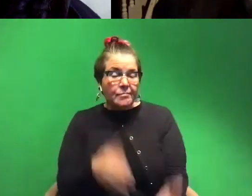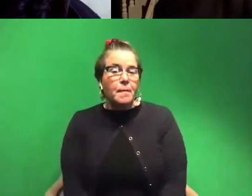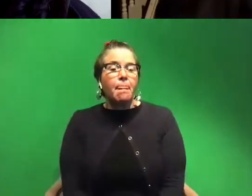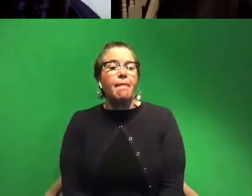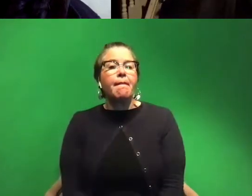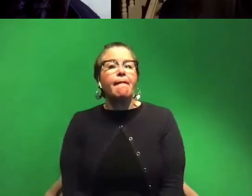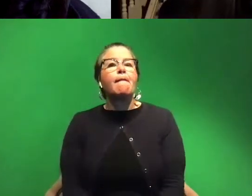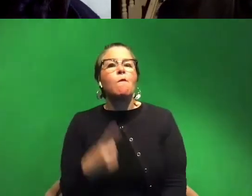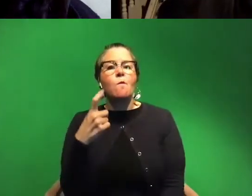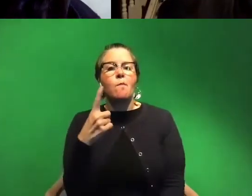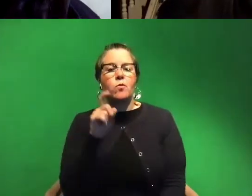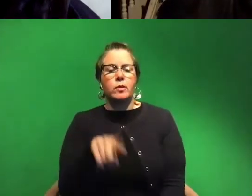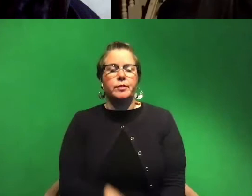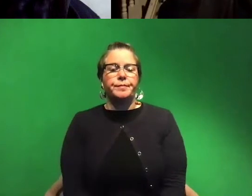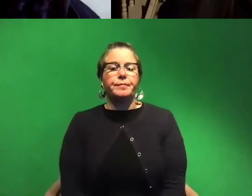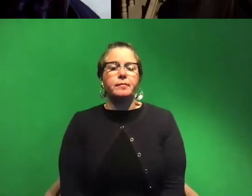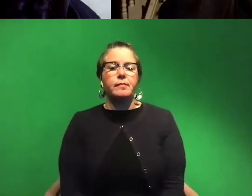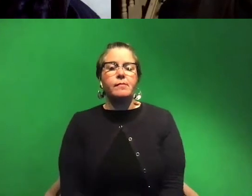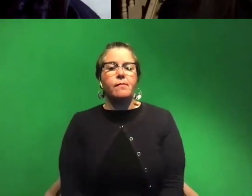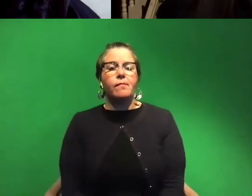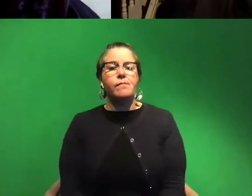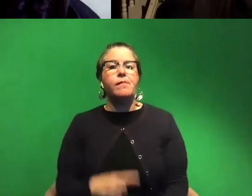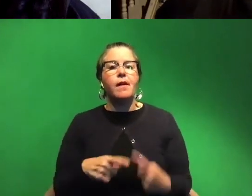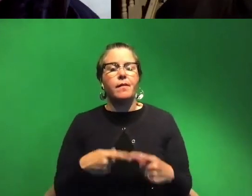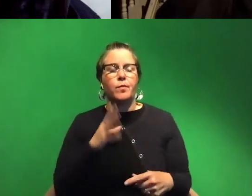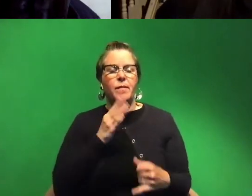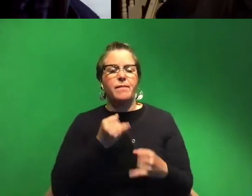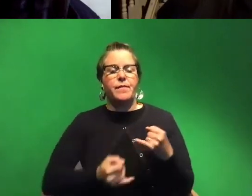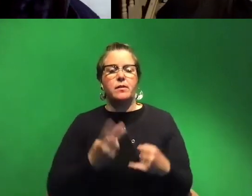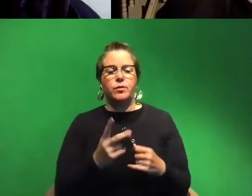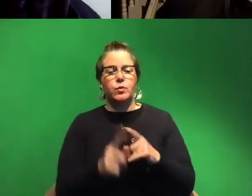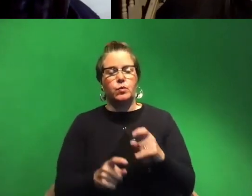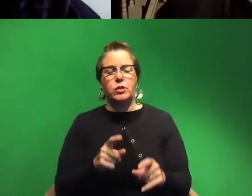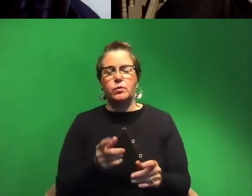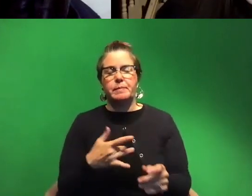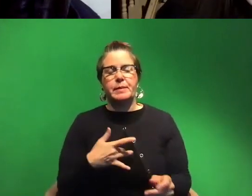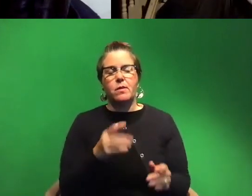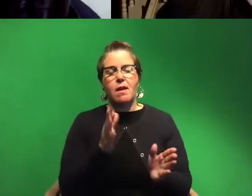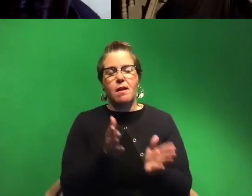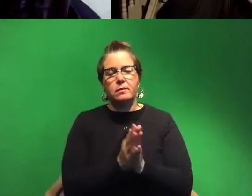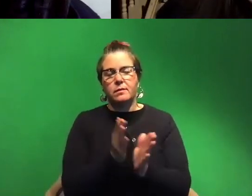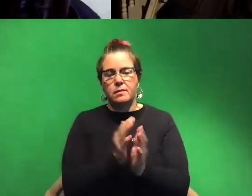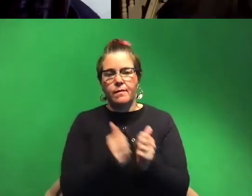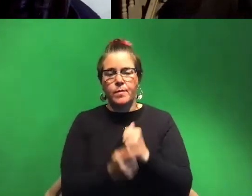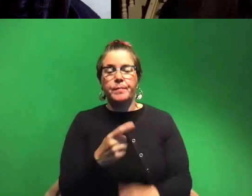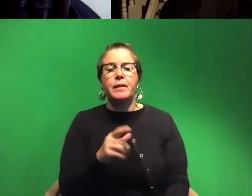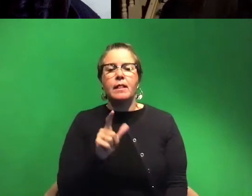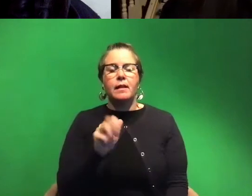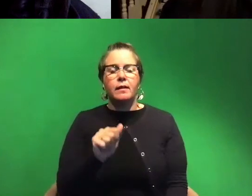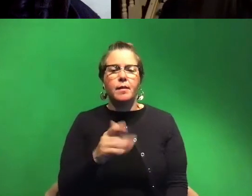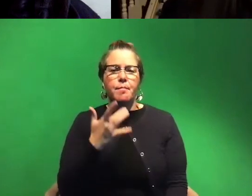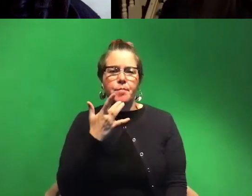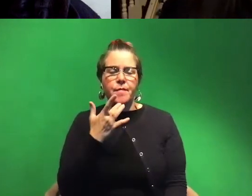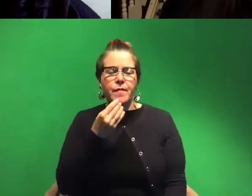got time for one more question, and then we'll get into our final 2 questions that we ask everybody. Leah would like to know, what's the preferred